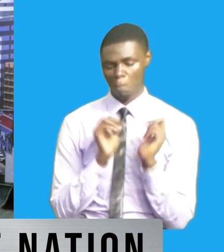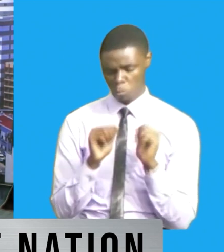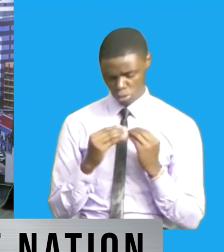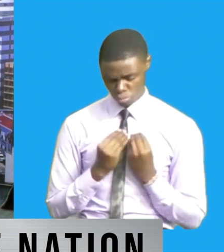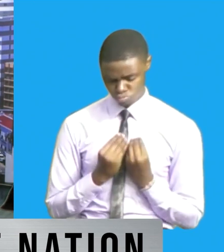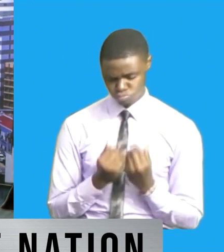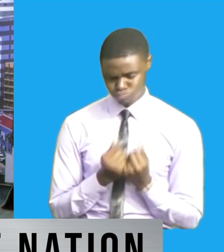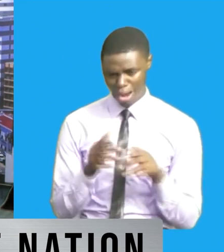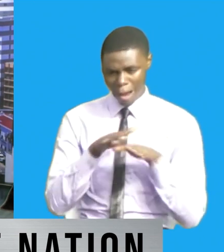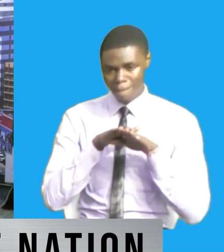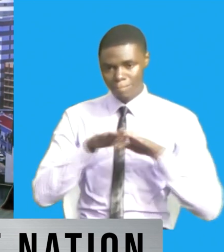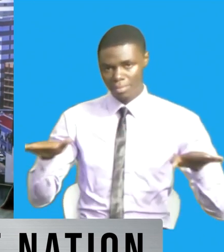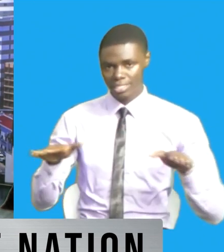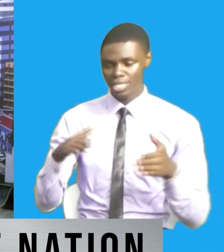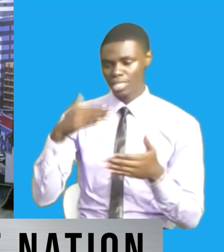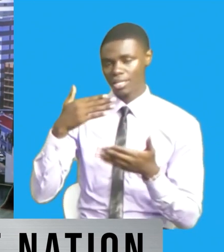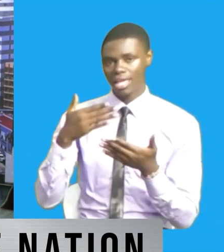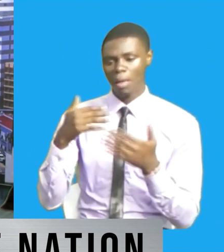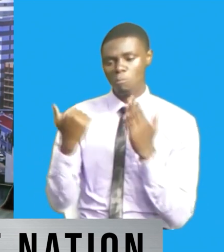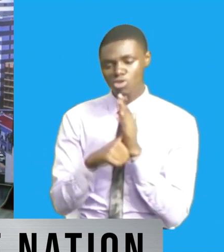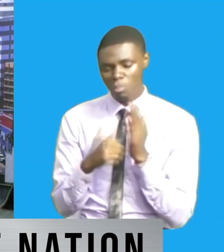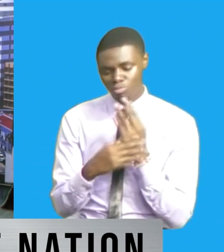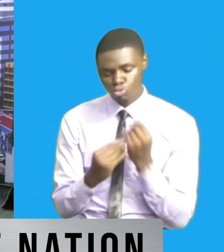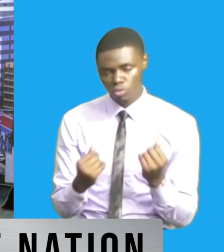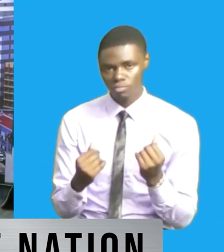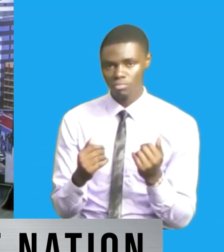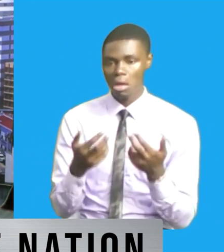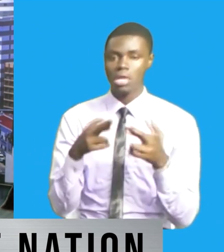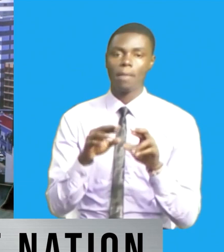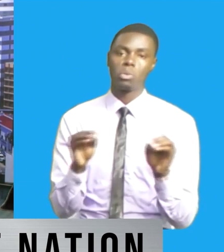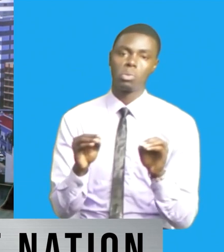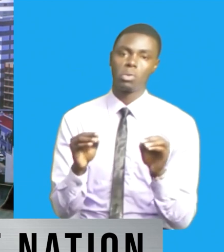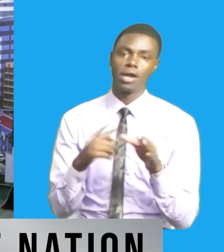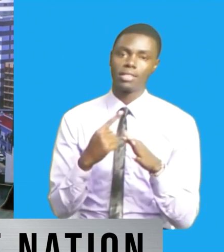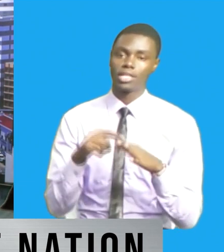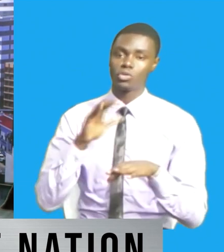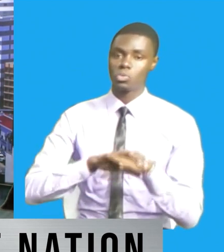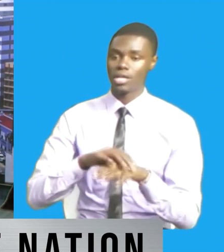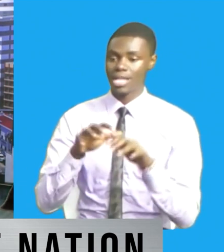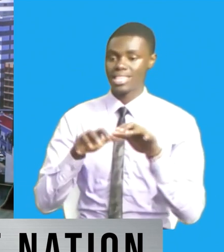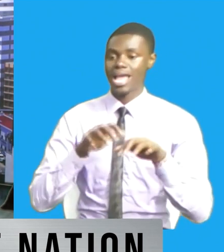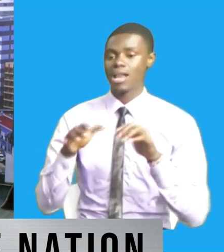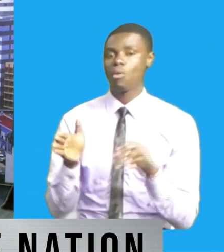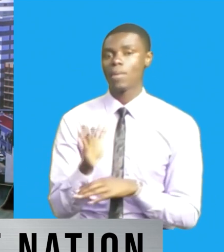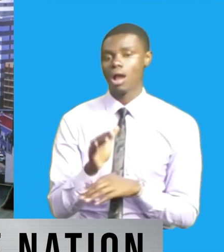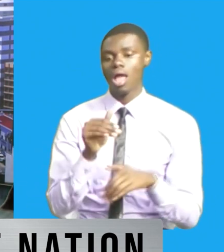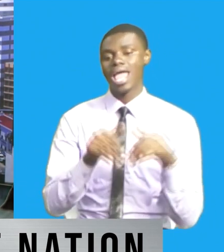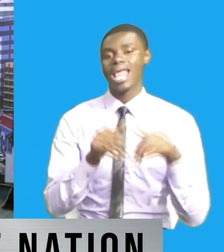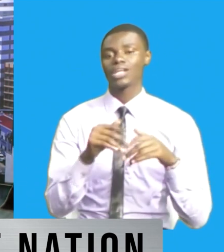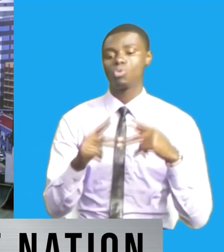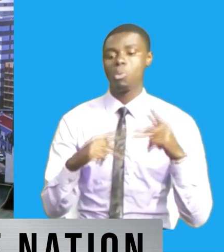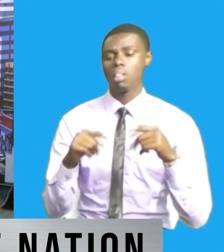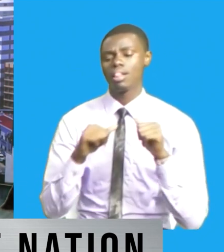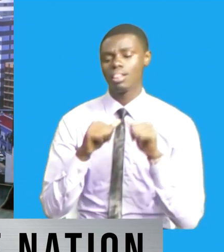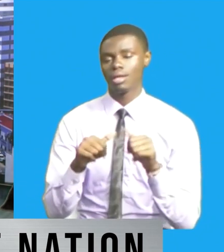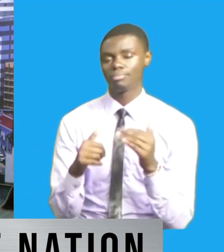resolve completely, sasa tuache hizo mashida hazikufanyika, and that's why we got this animal back. Electoral processes